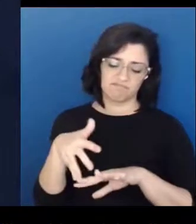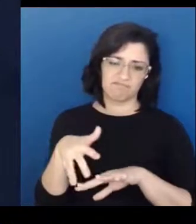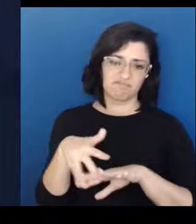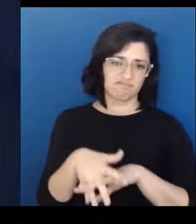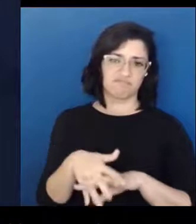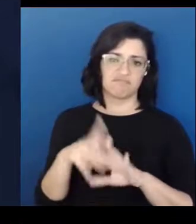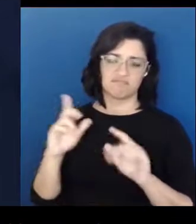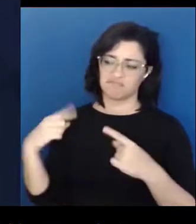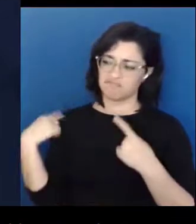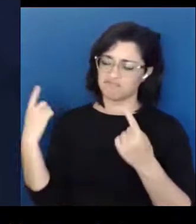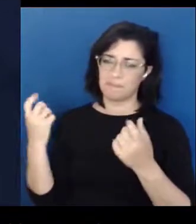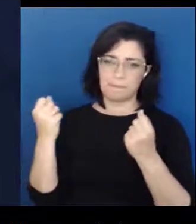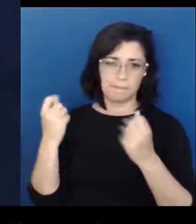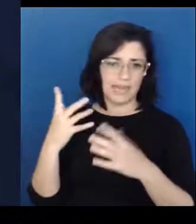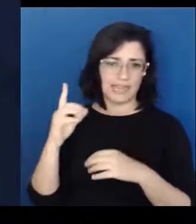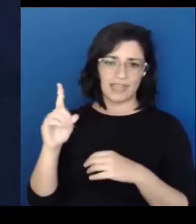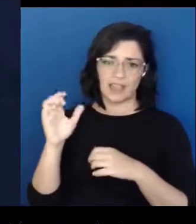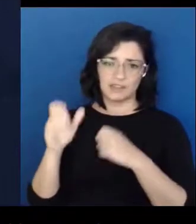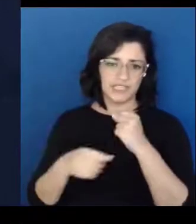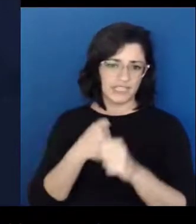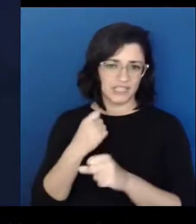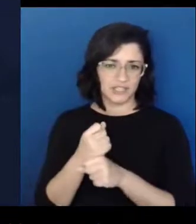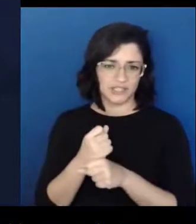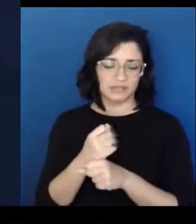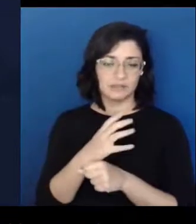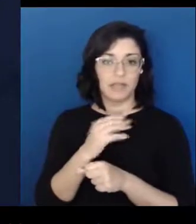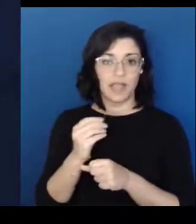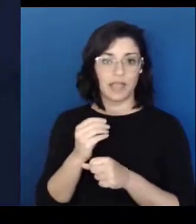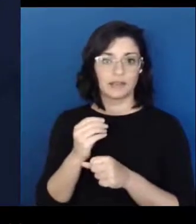to a more positive, actionable